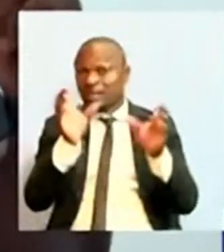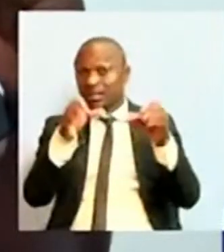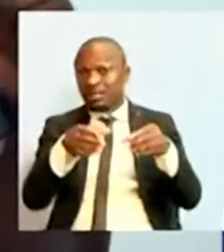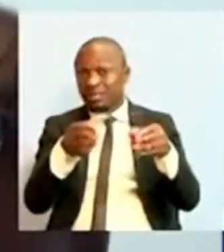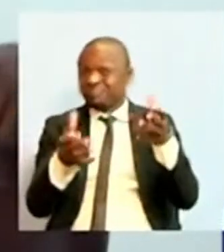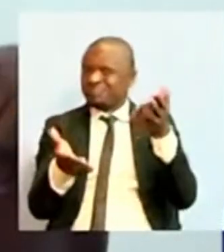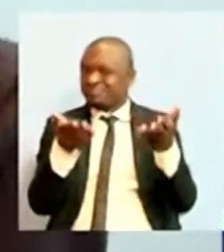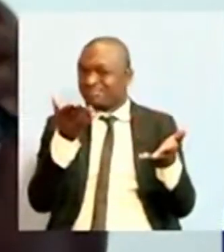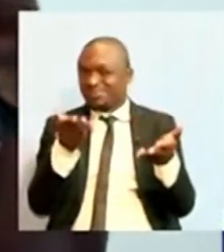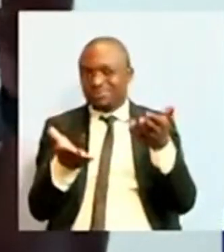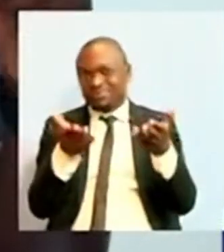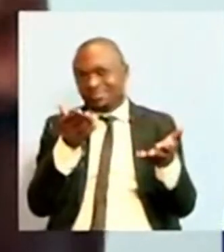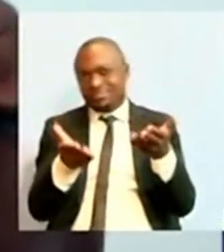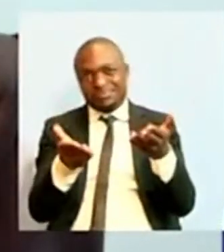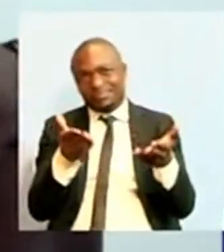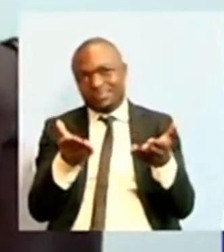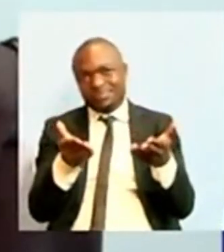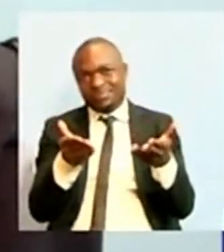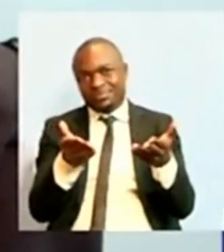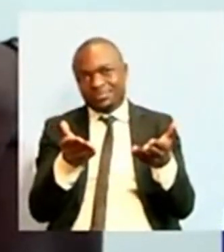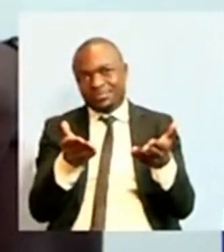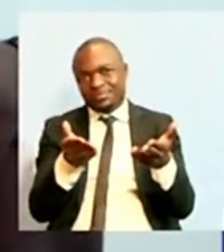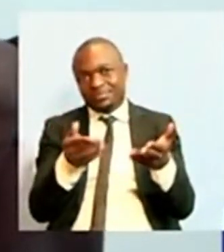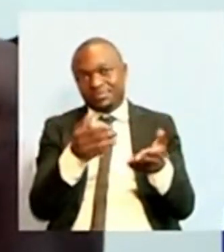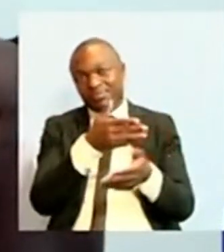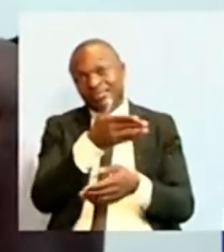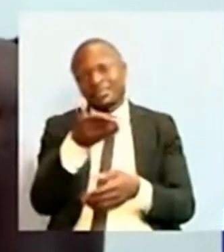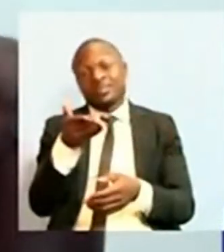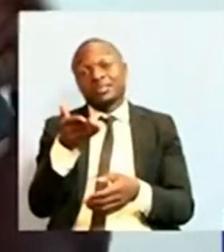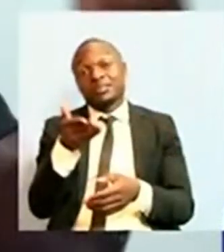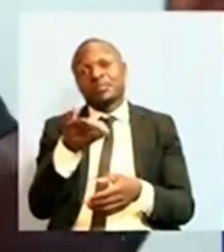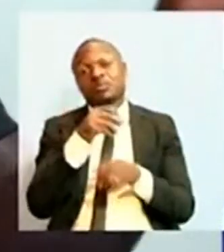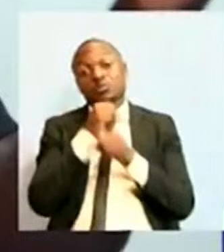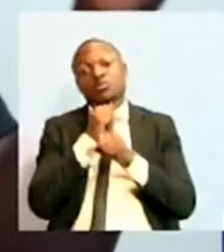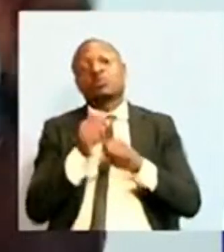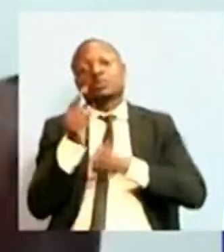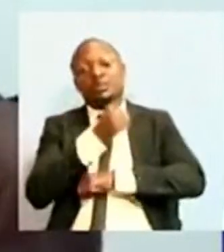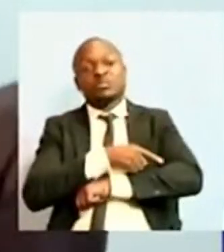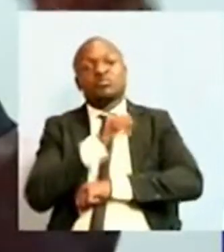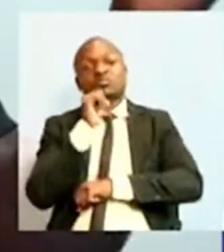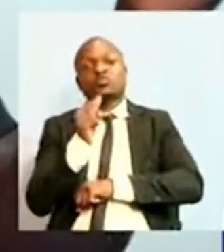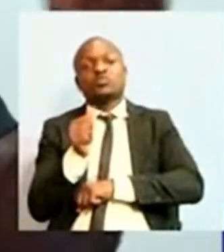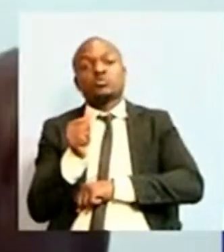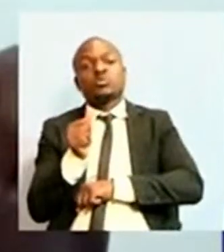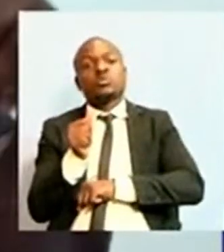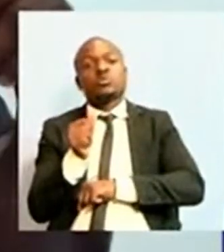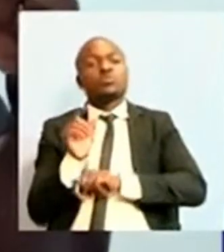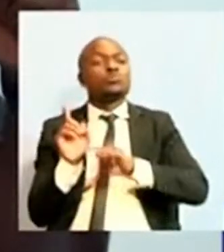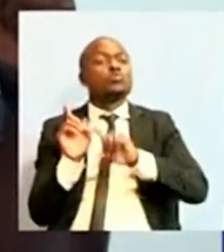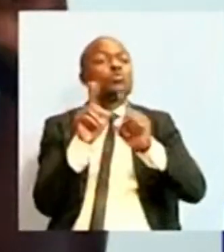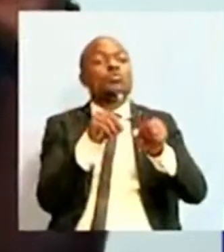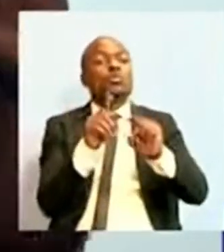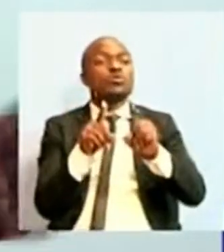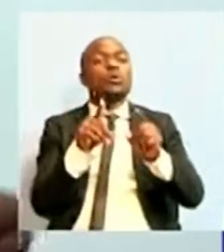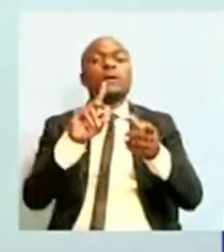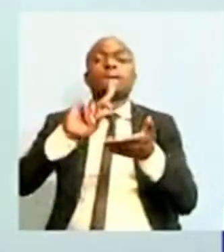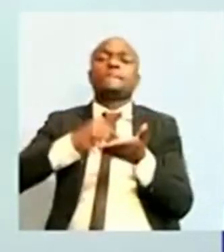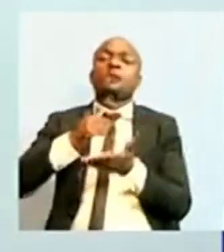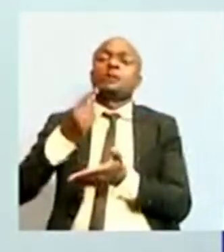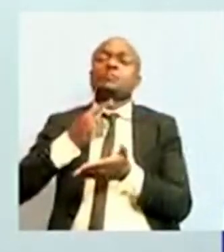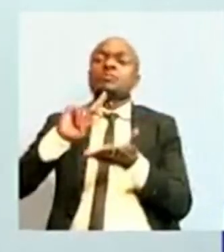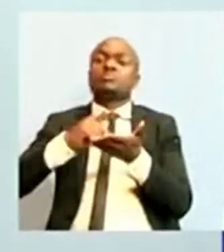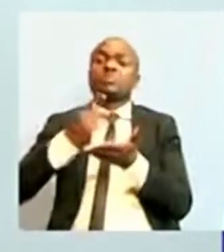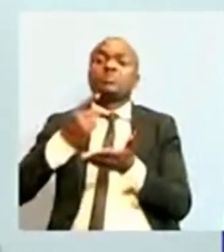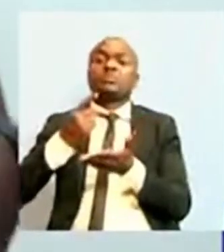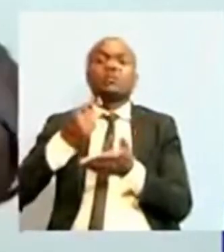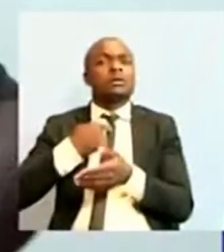in his sunset days with the local authority. We don't want you to be going back, pay me, pay me. I remember at Lusaka City Council,